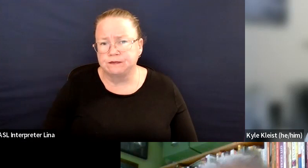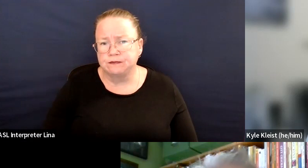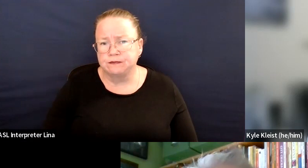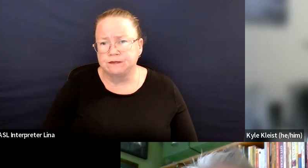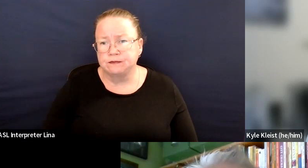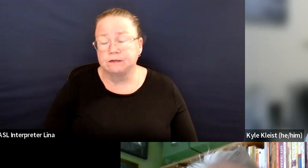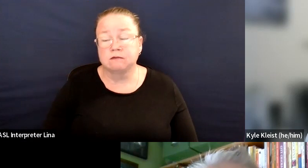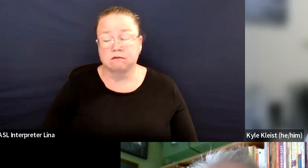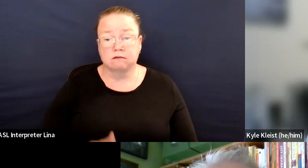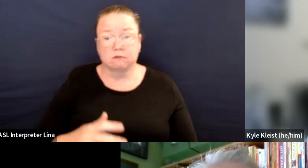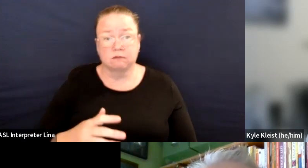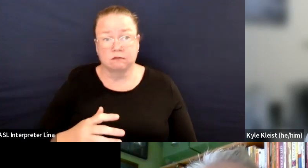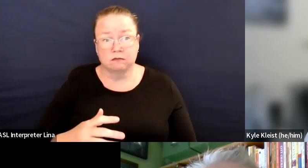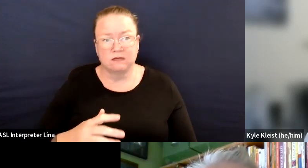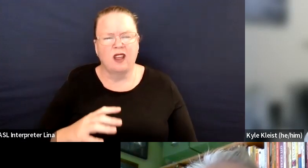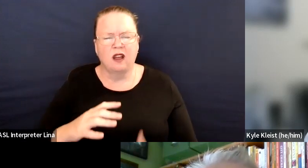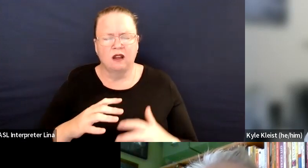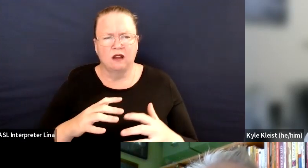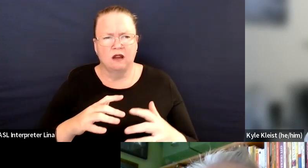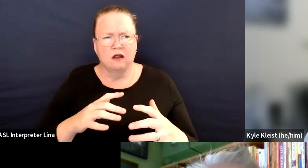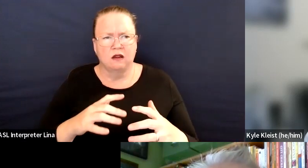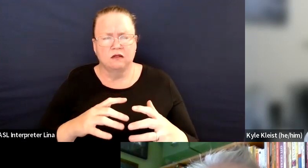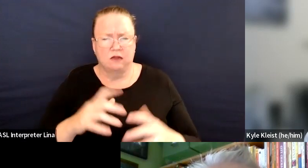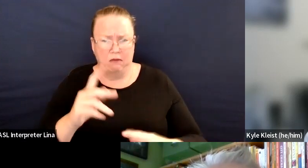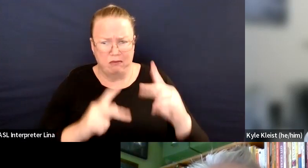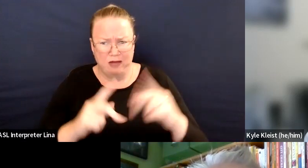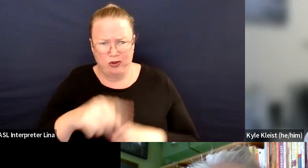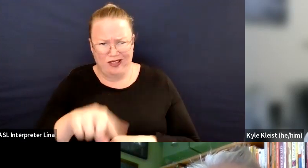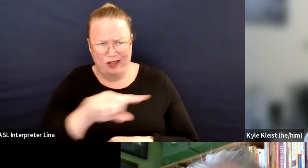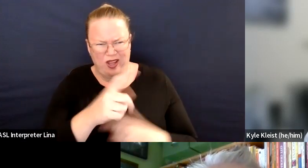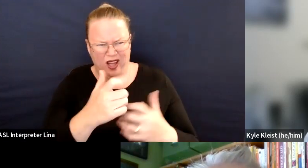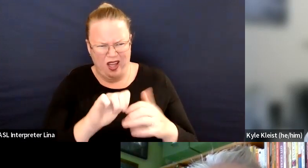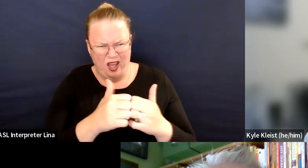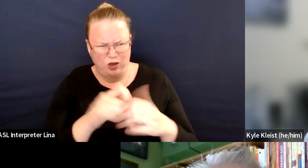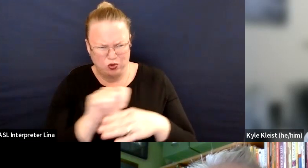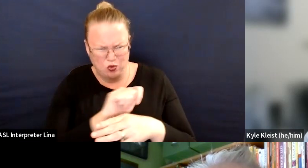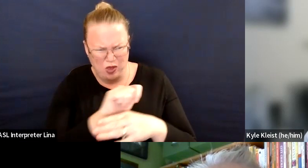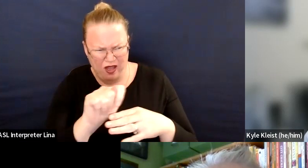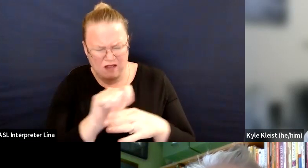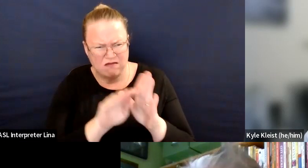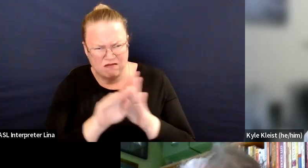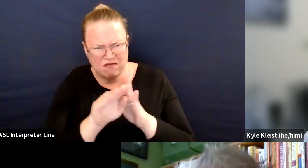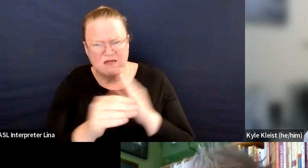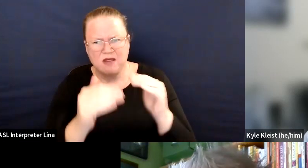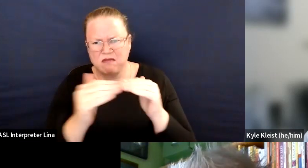How are people out there training individuals out there when it comes to peer support?